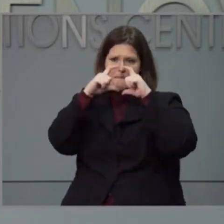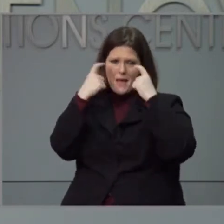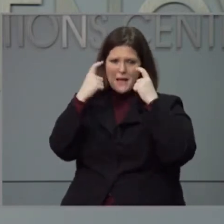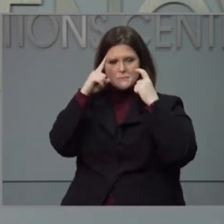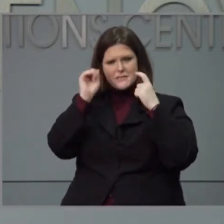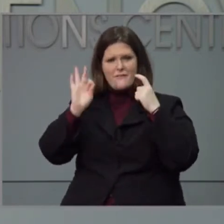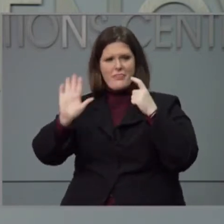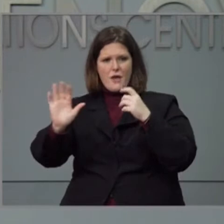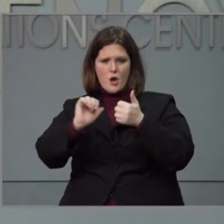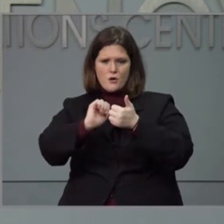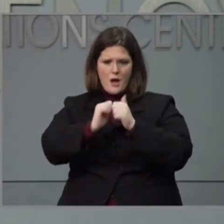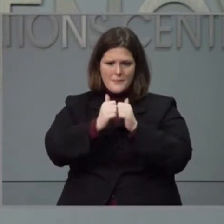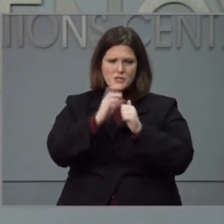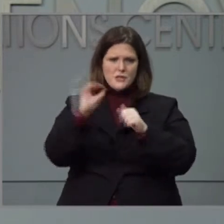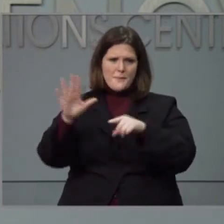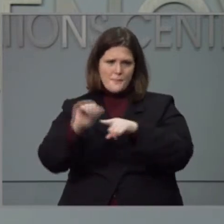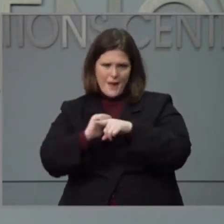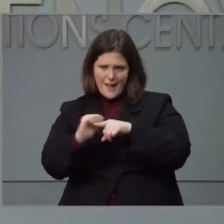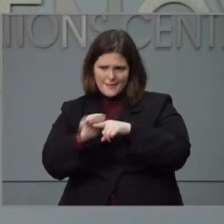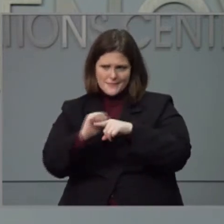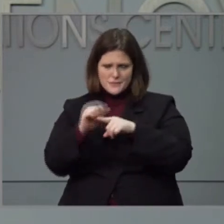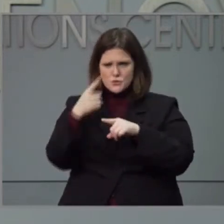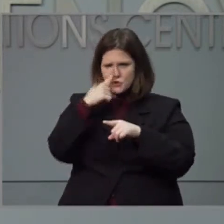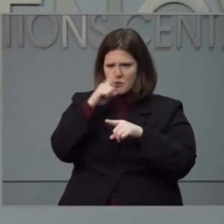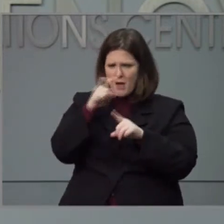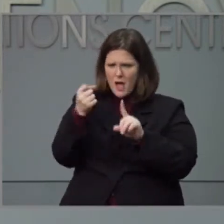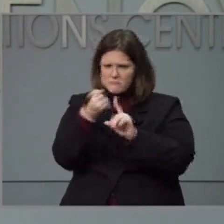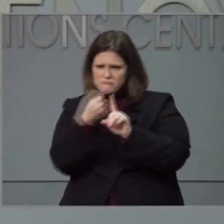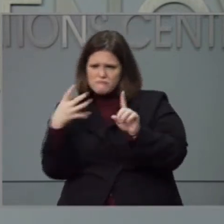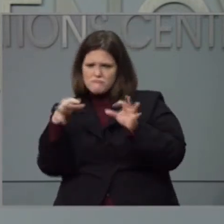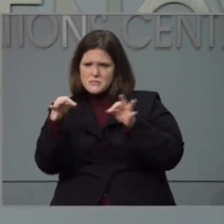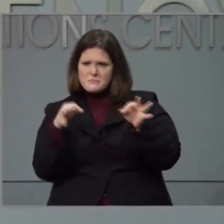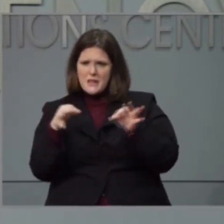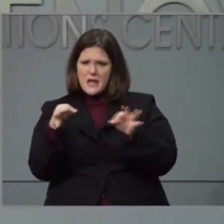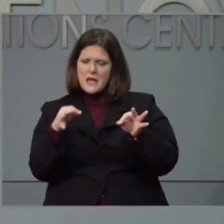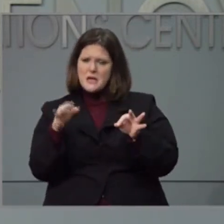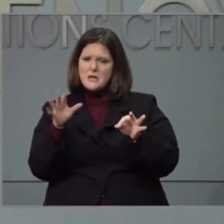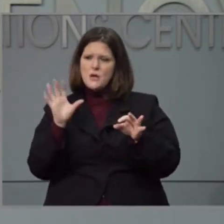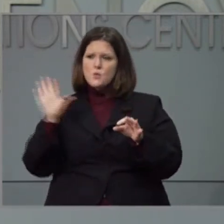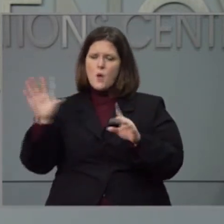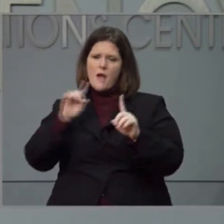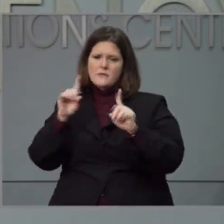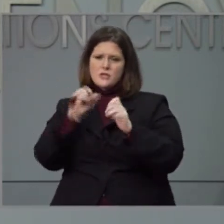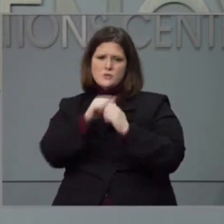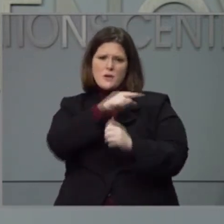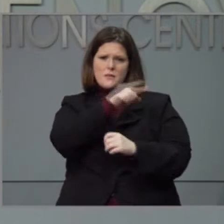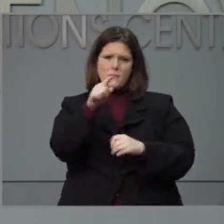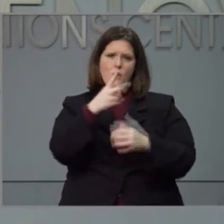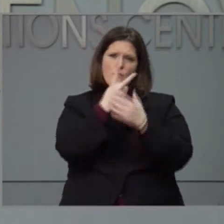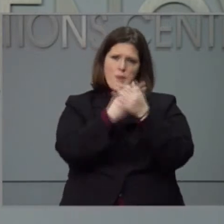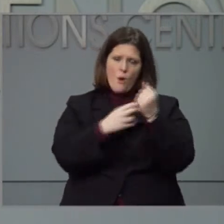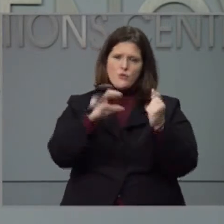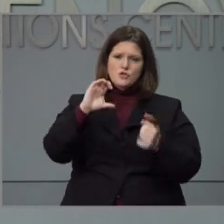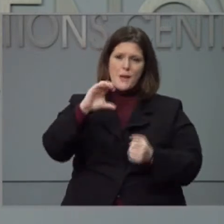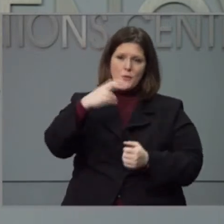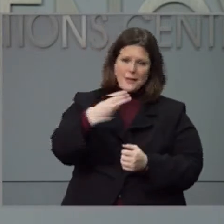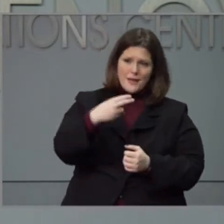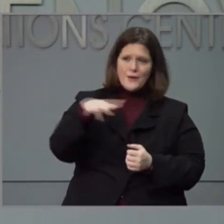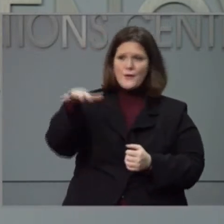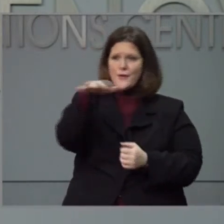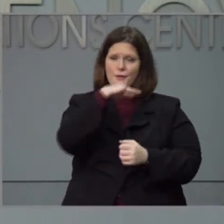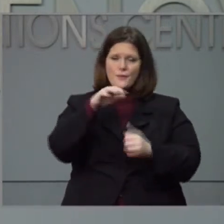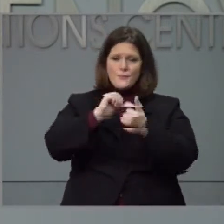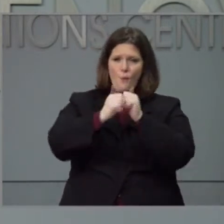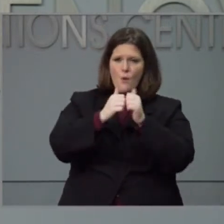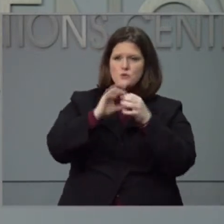and practice. Can you go over some of the things in your conversations with the folks in Chapel Hill regarding the